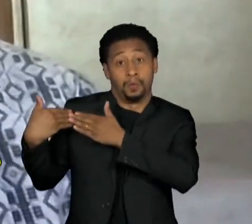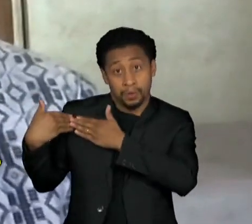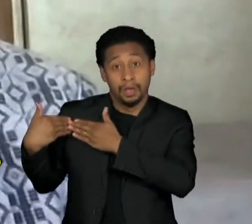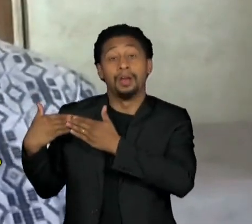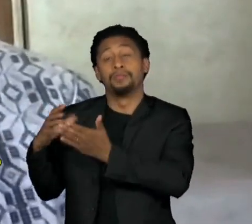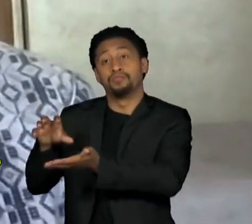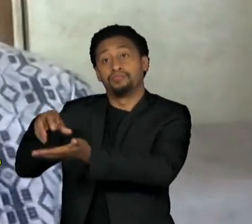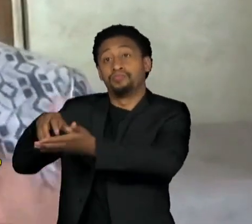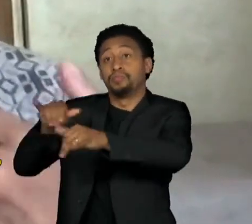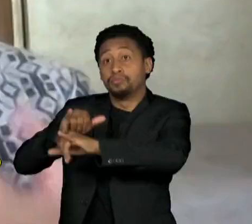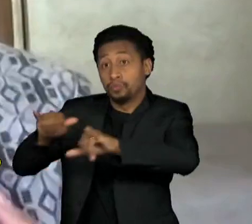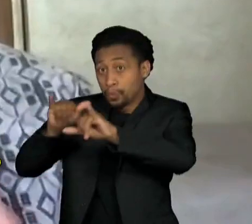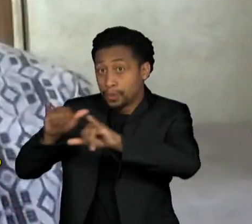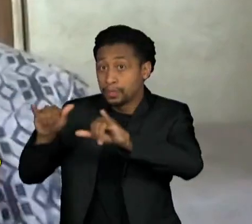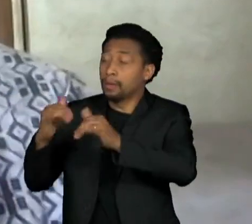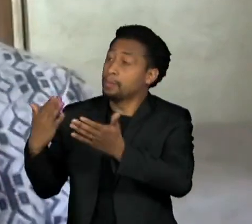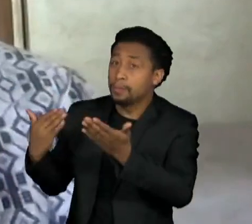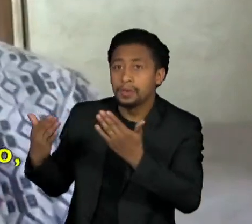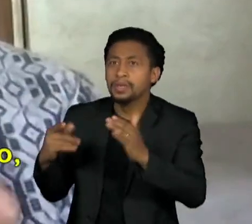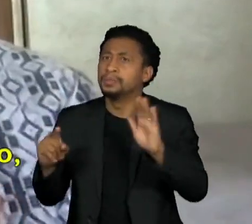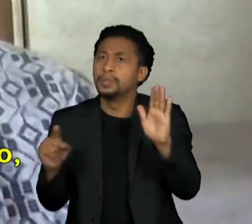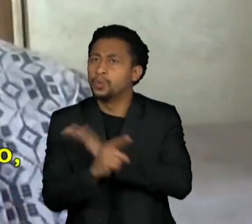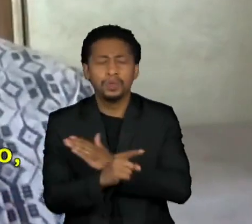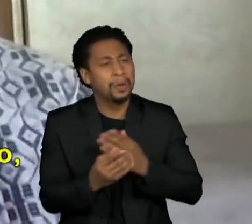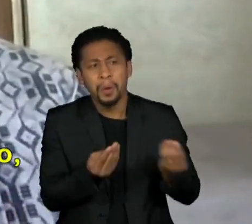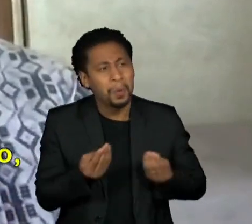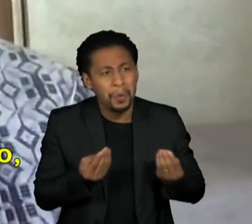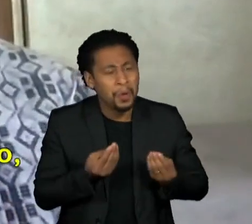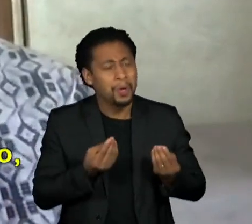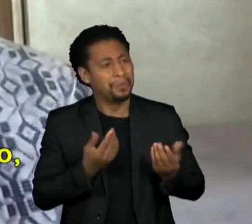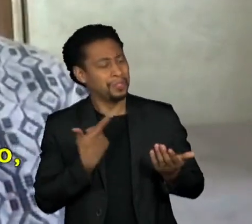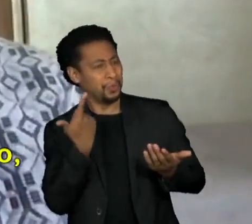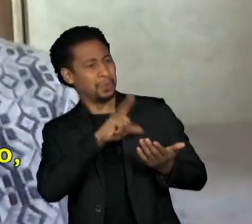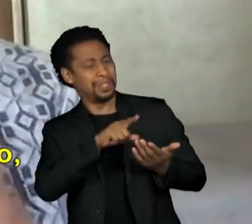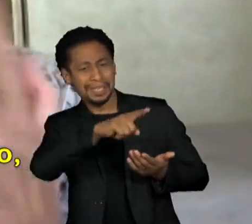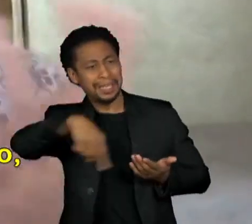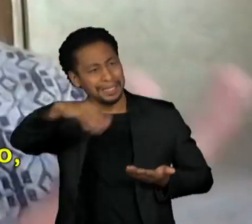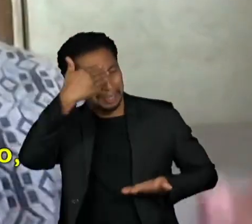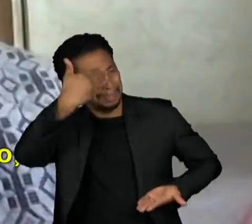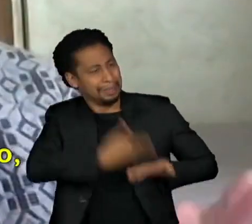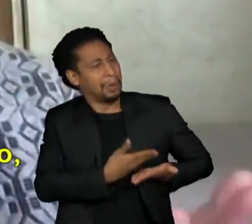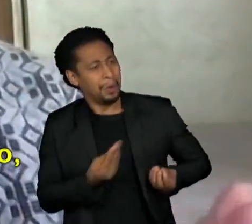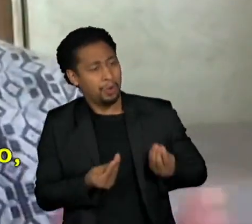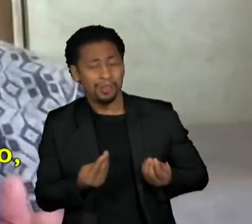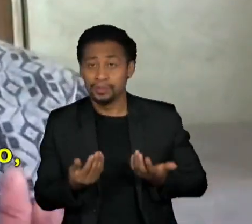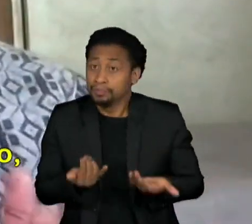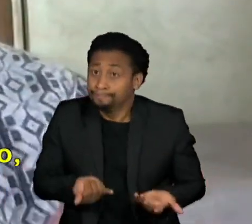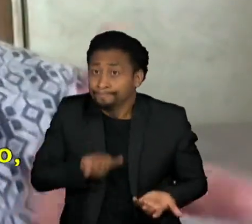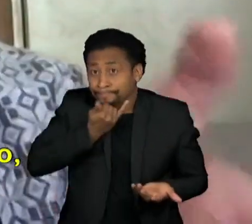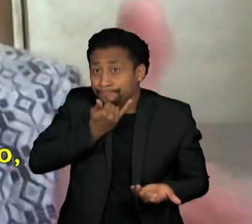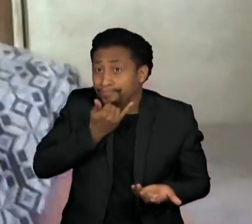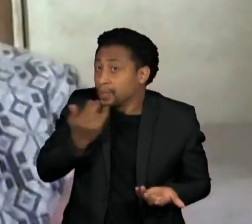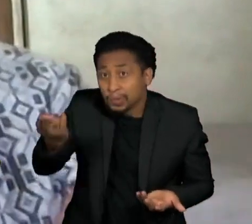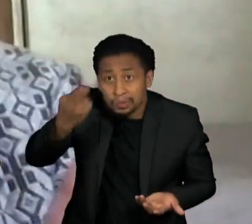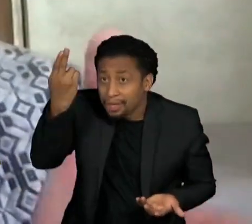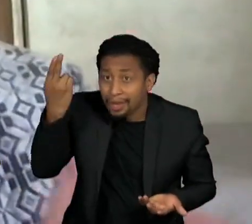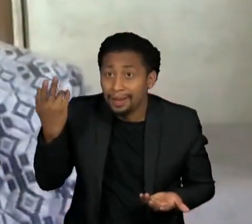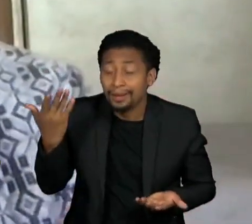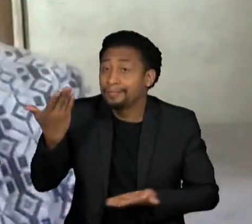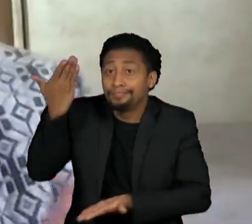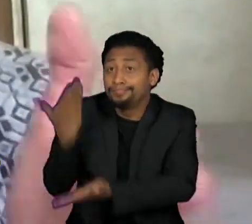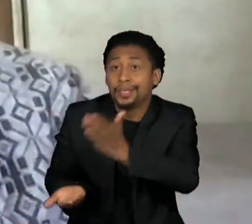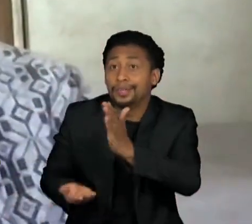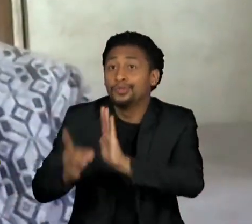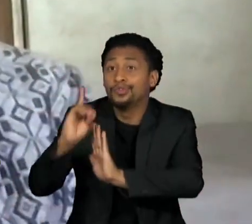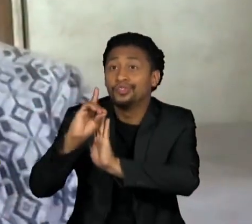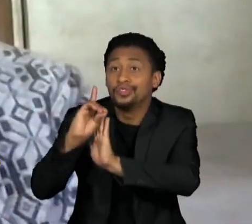we do to regain trust? Unfortunately, it is not in our hands. We gave up the rights of distribution, except maybe